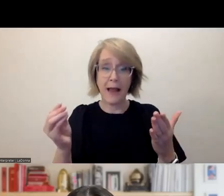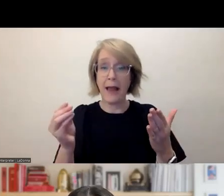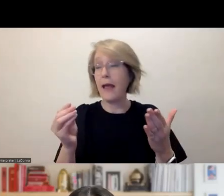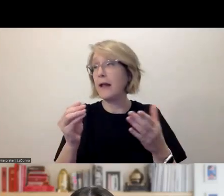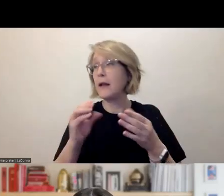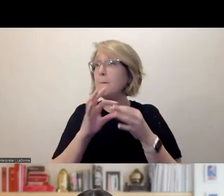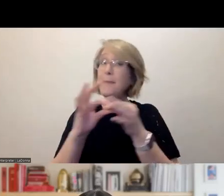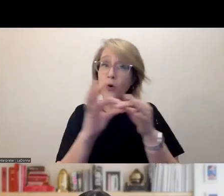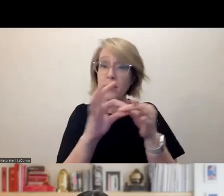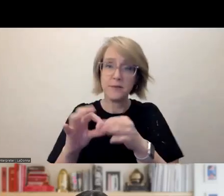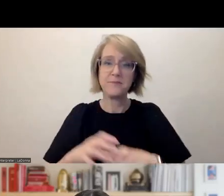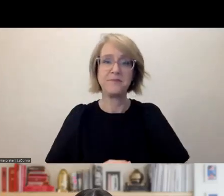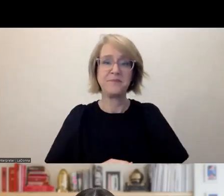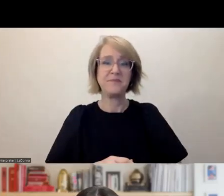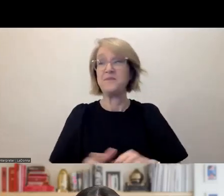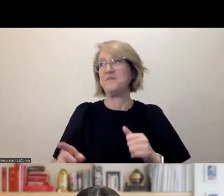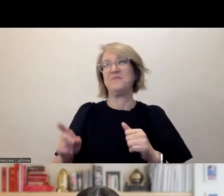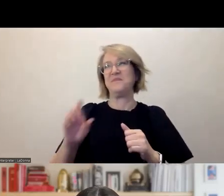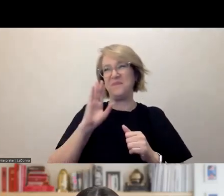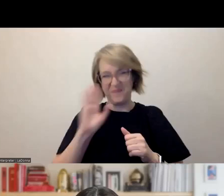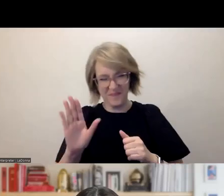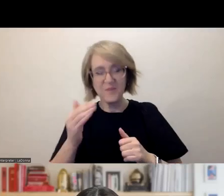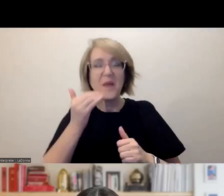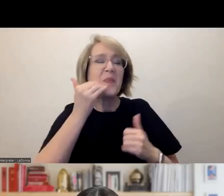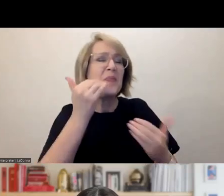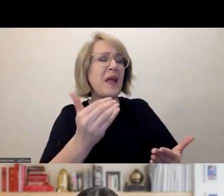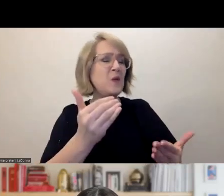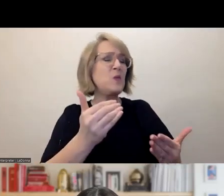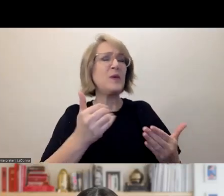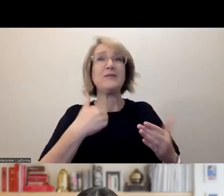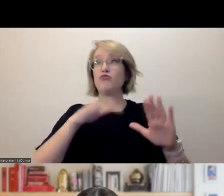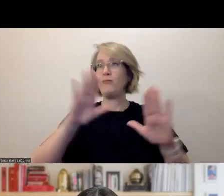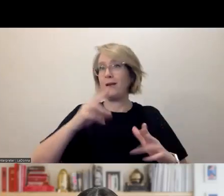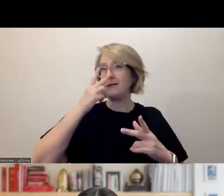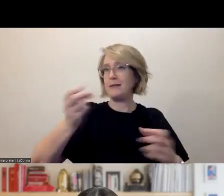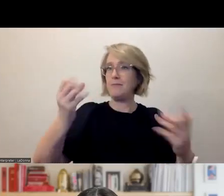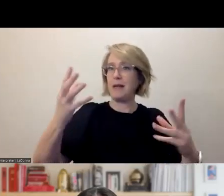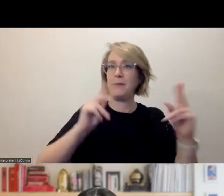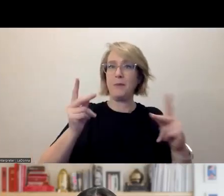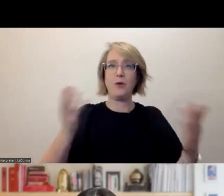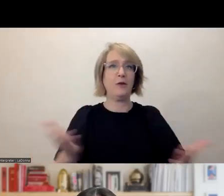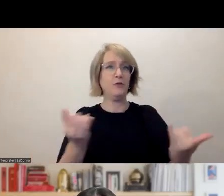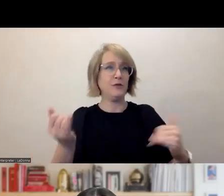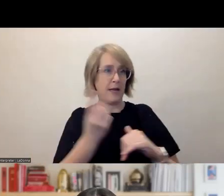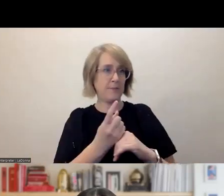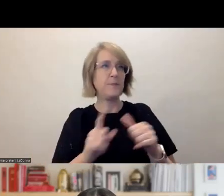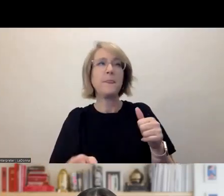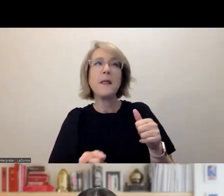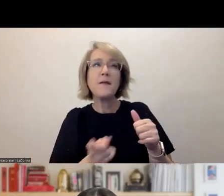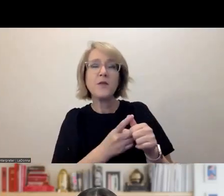see so many people that I know here and continue the work that we're doing. I think to answer your question, first of all, we have to